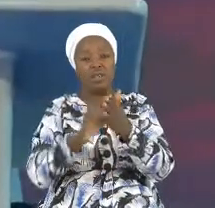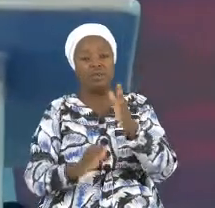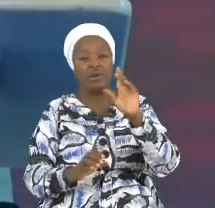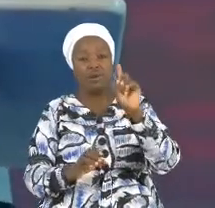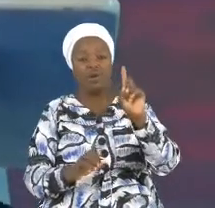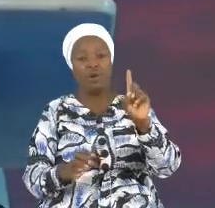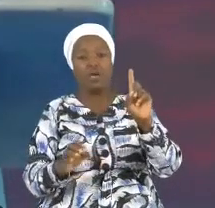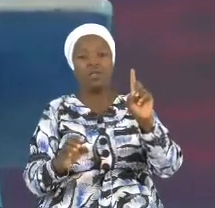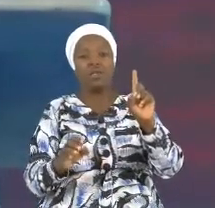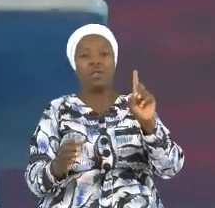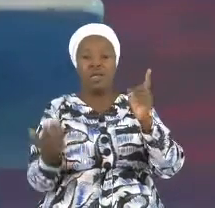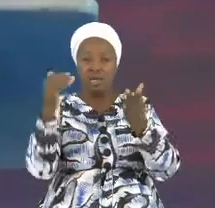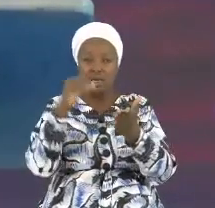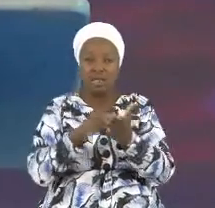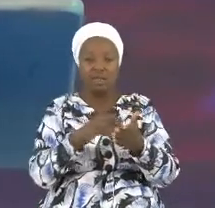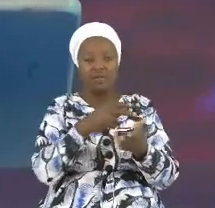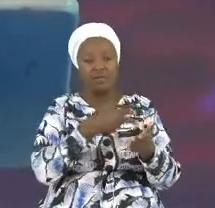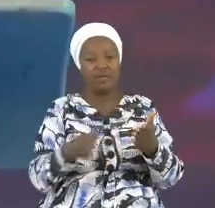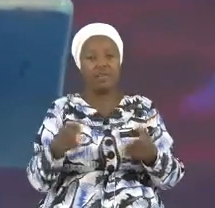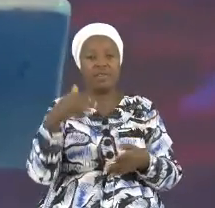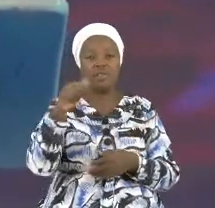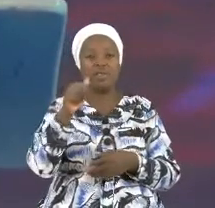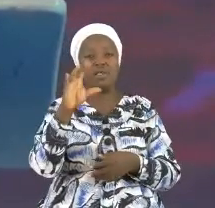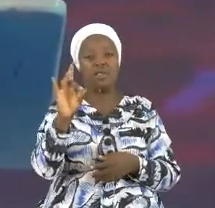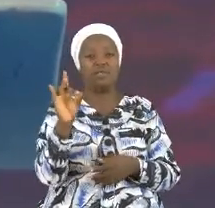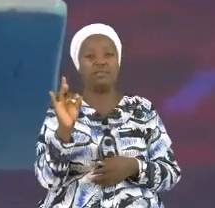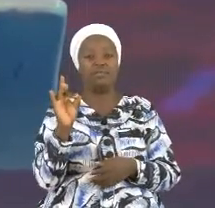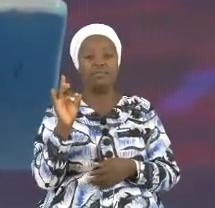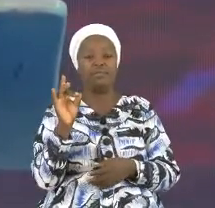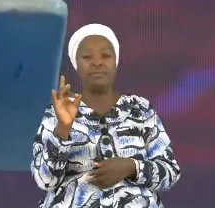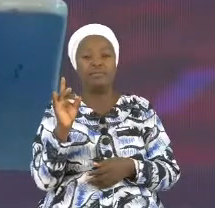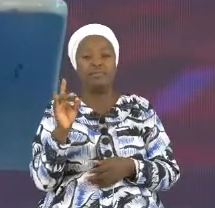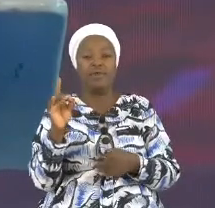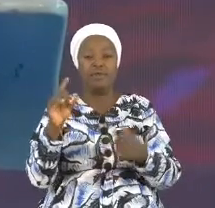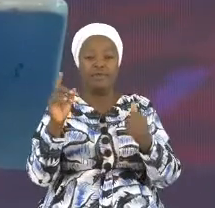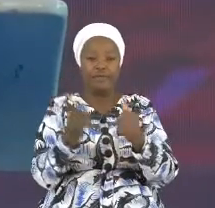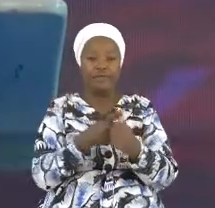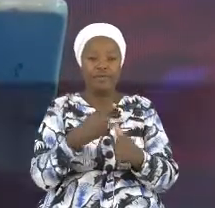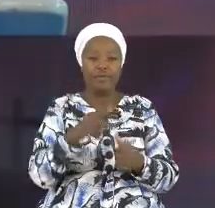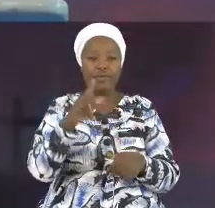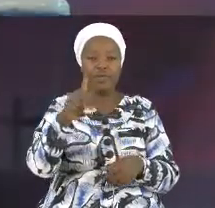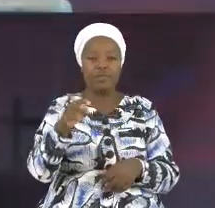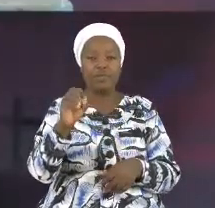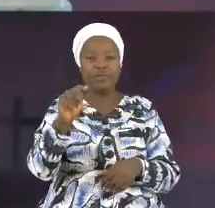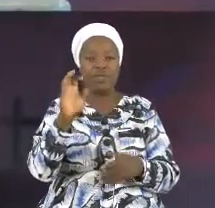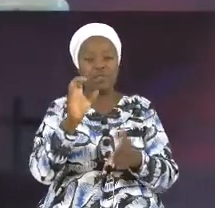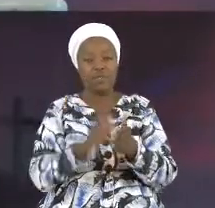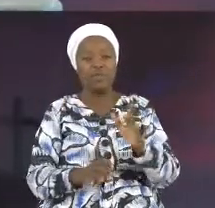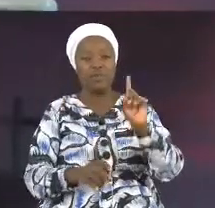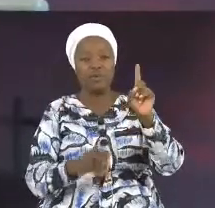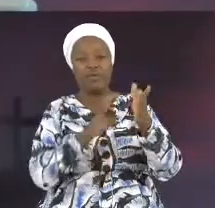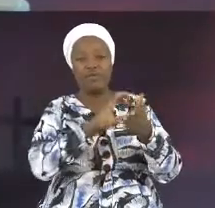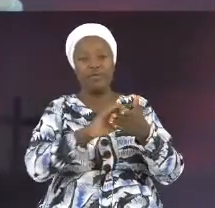Peter chapter 1. Verse 18, it says, for as much as ye